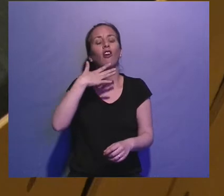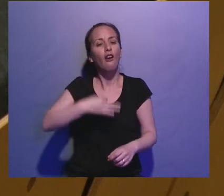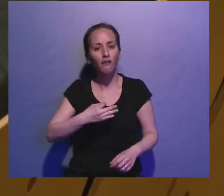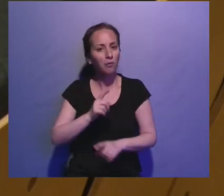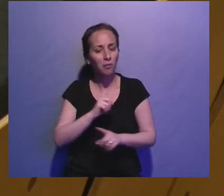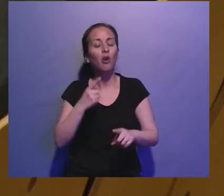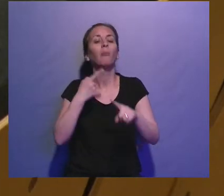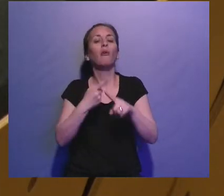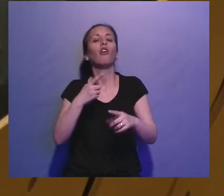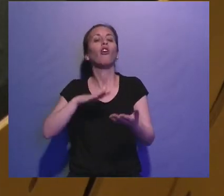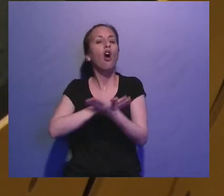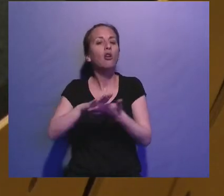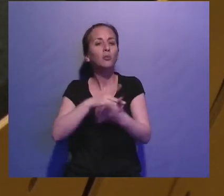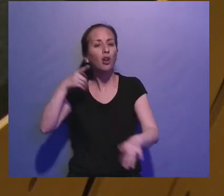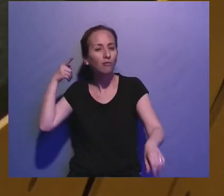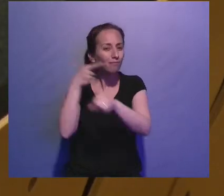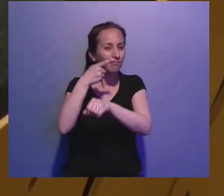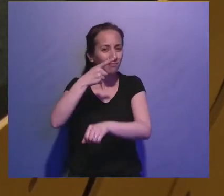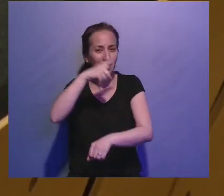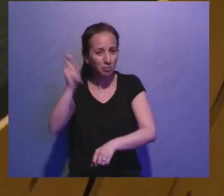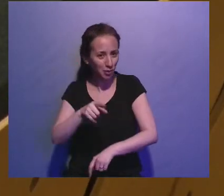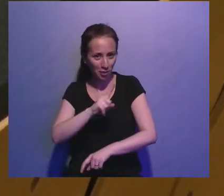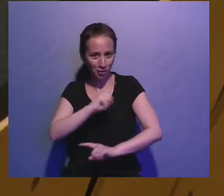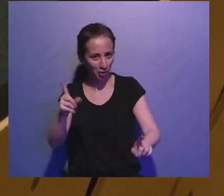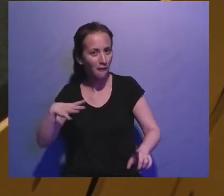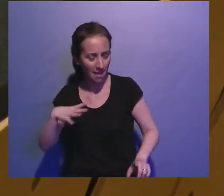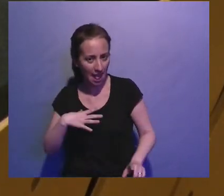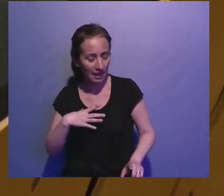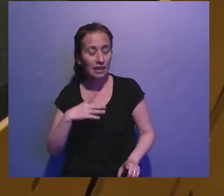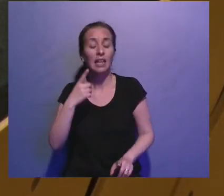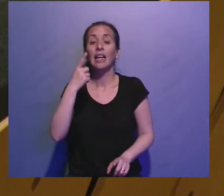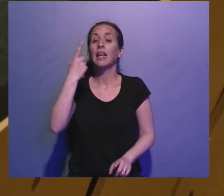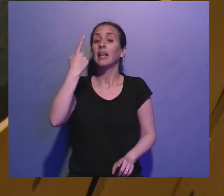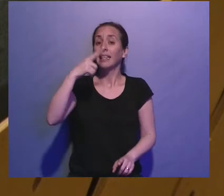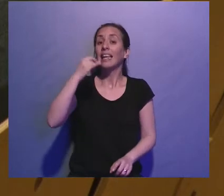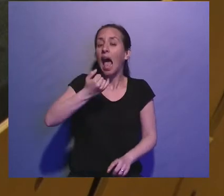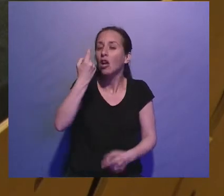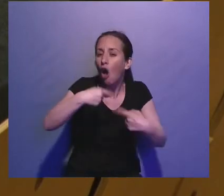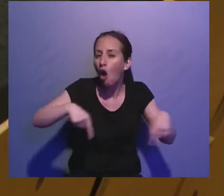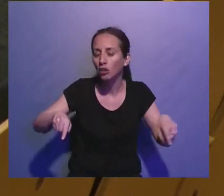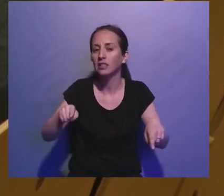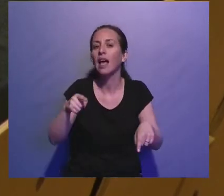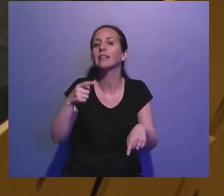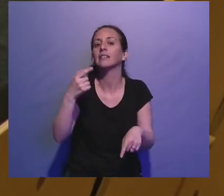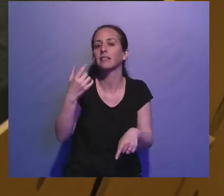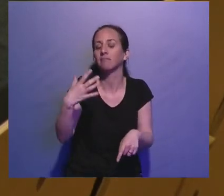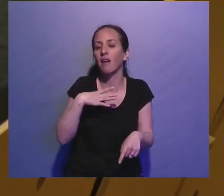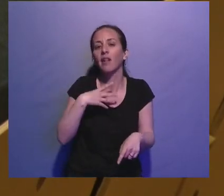faces citizens that are disappointed because corruption is still there.